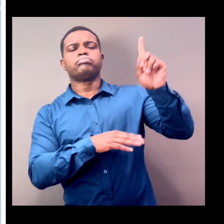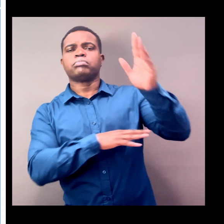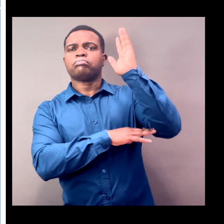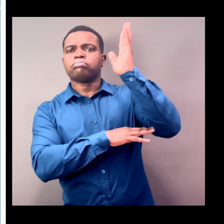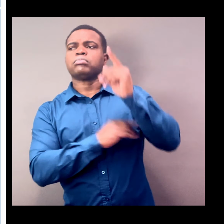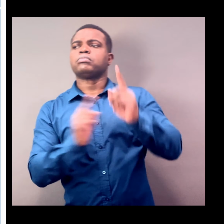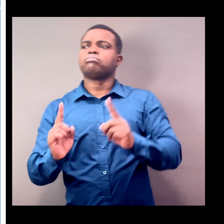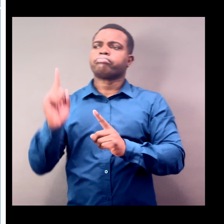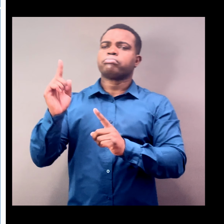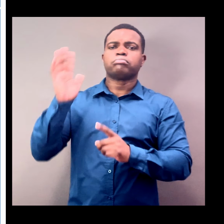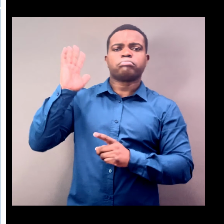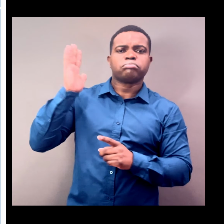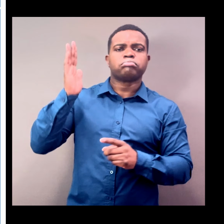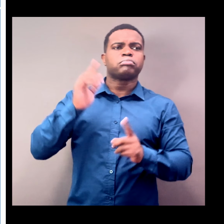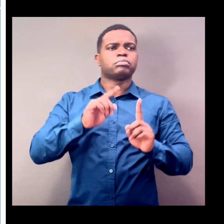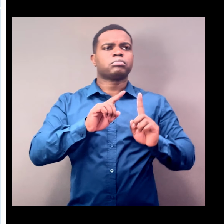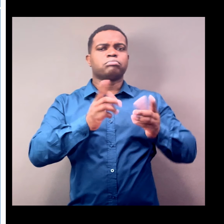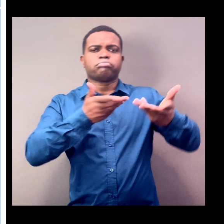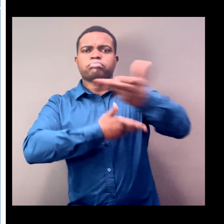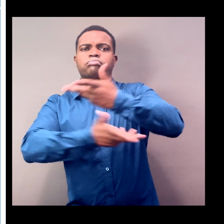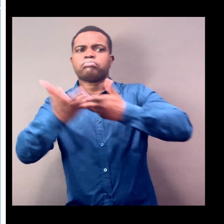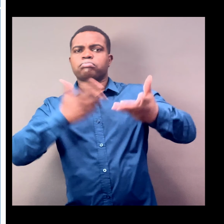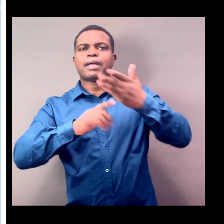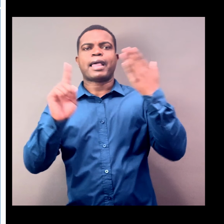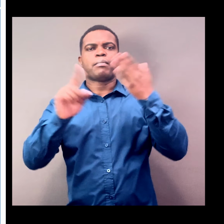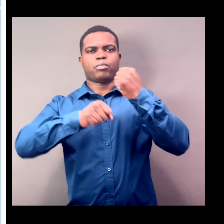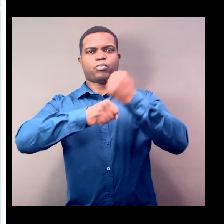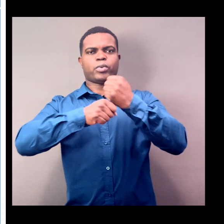find common ground and work together.